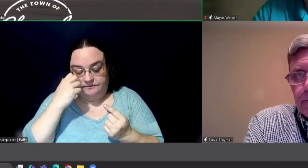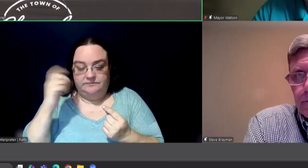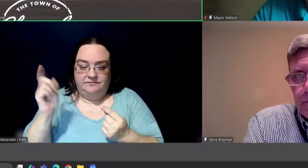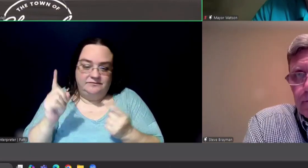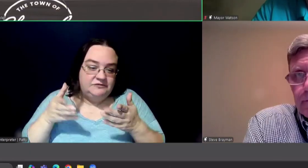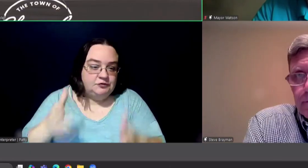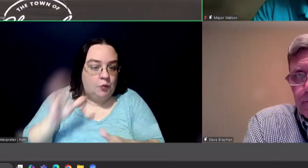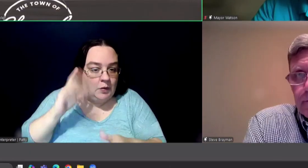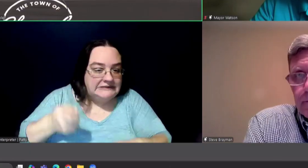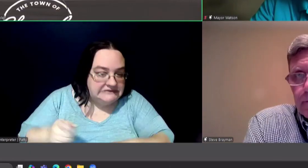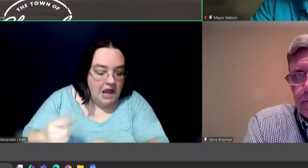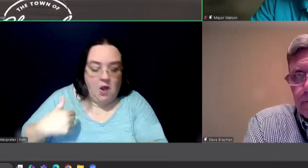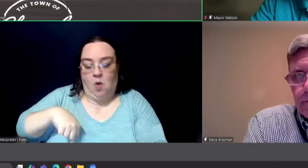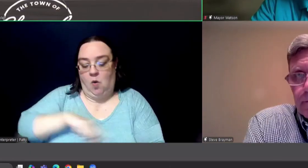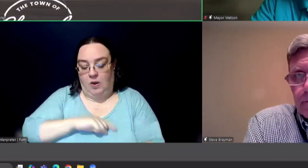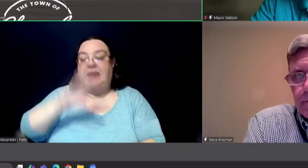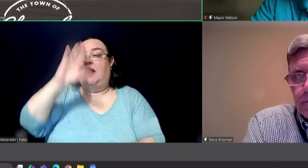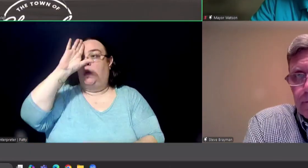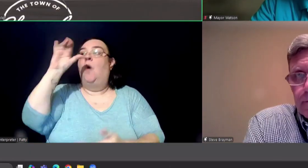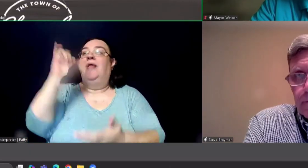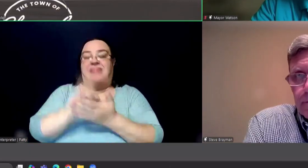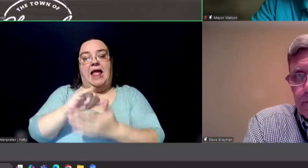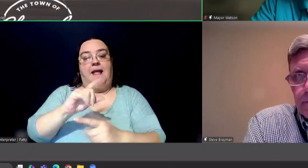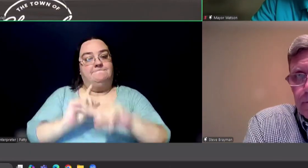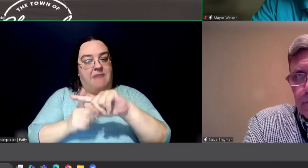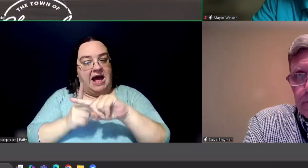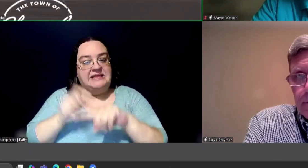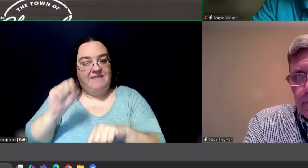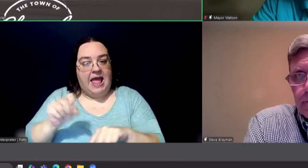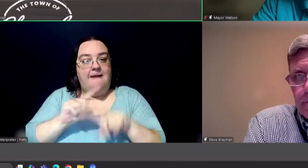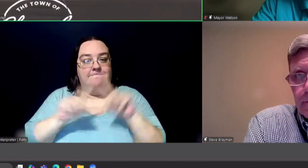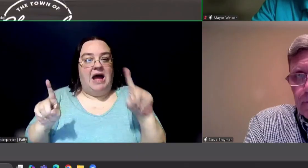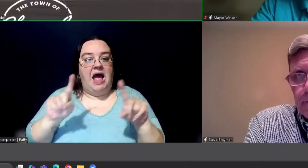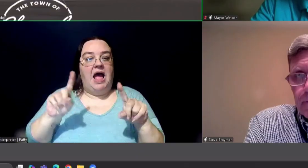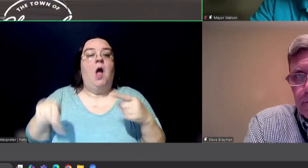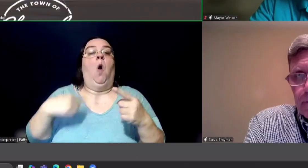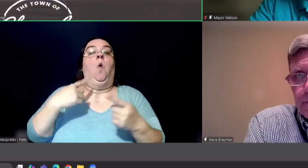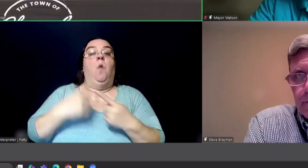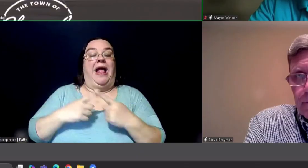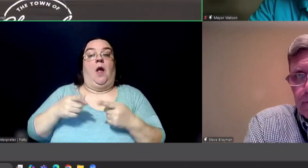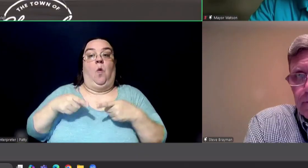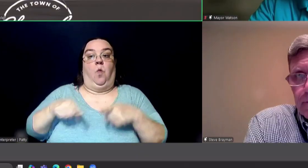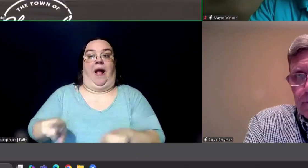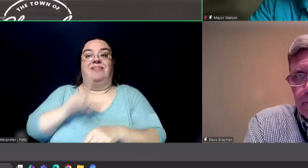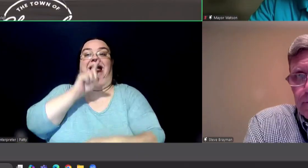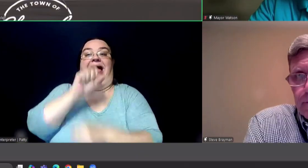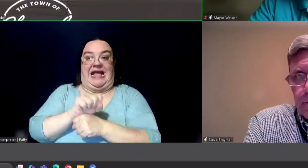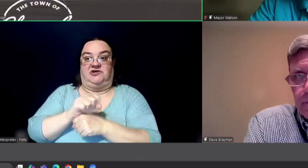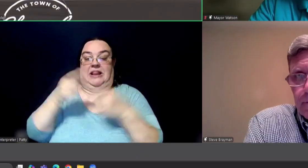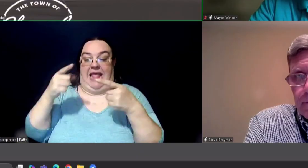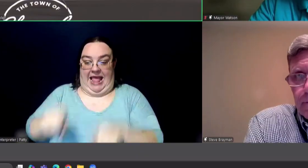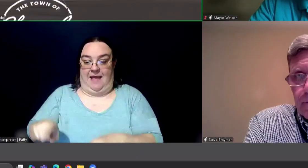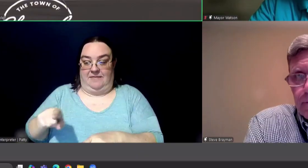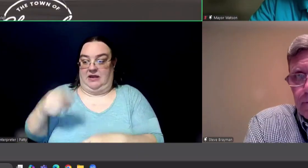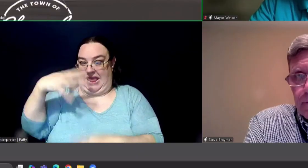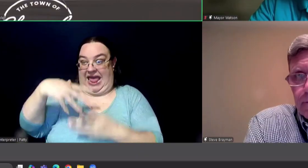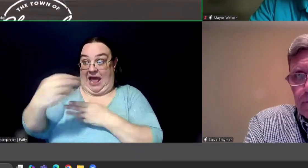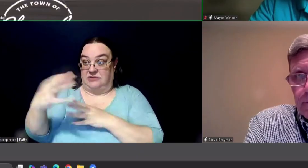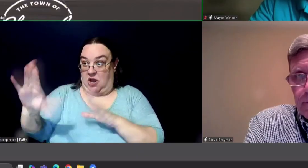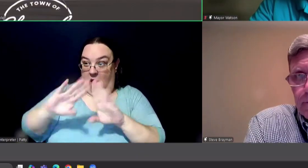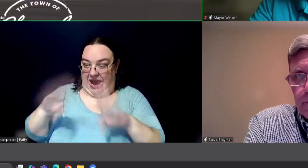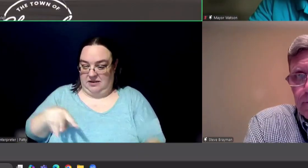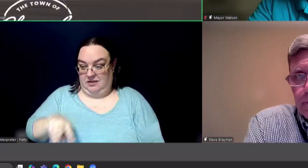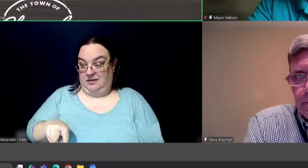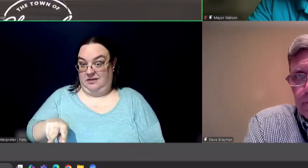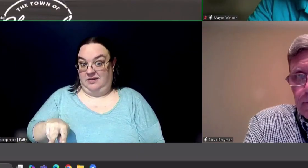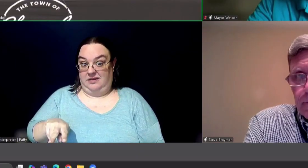though we know it's a positive, it doesn't look like a positive when it's work happening outside your house on your street.